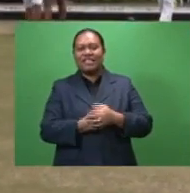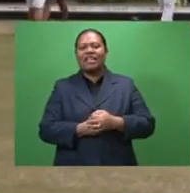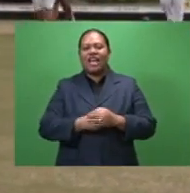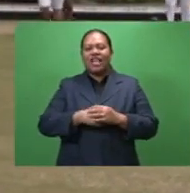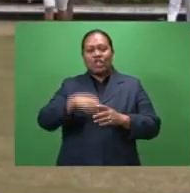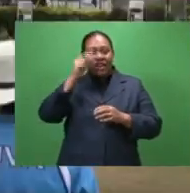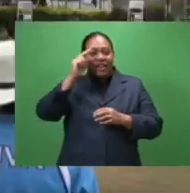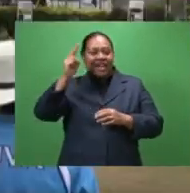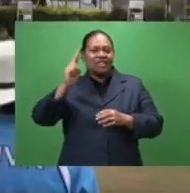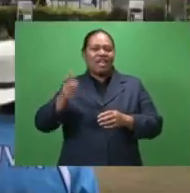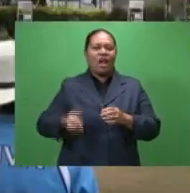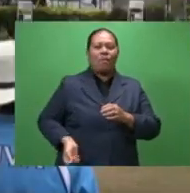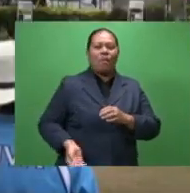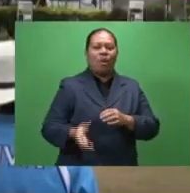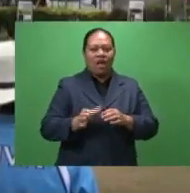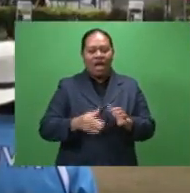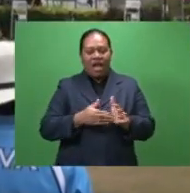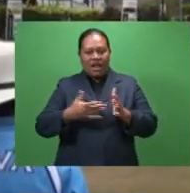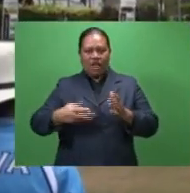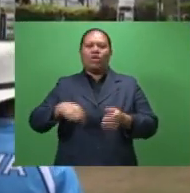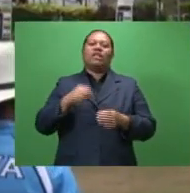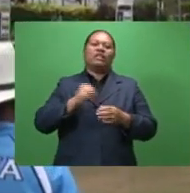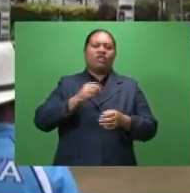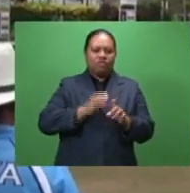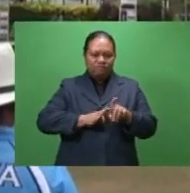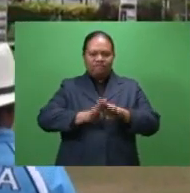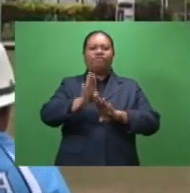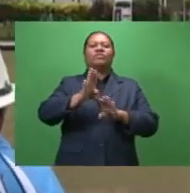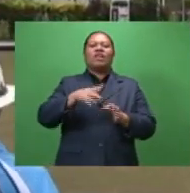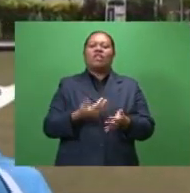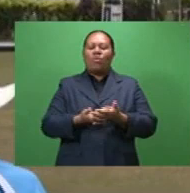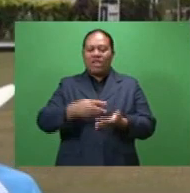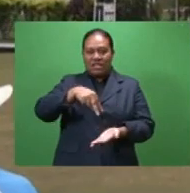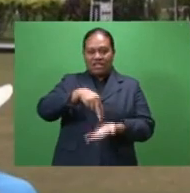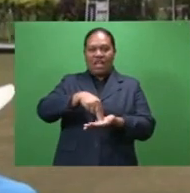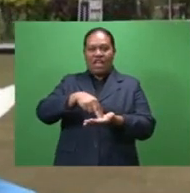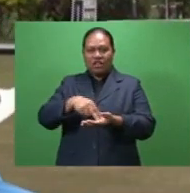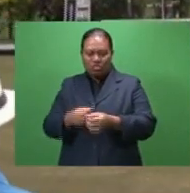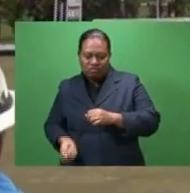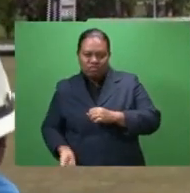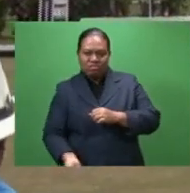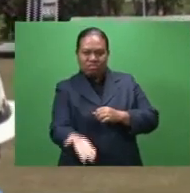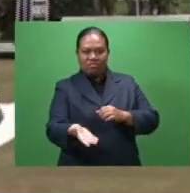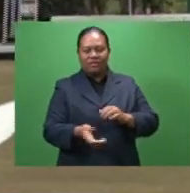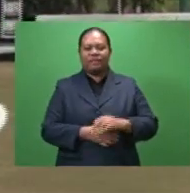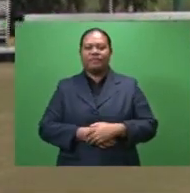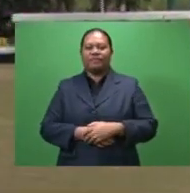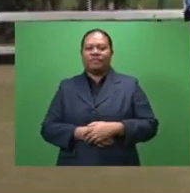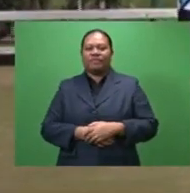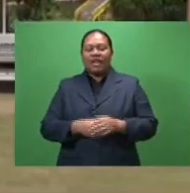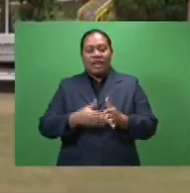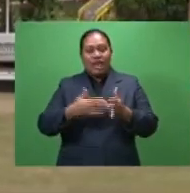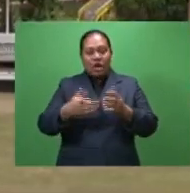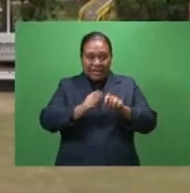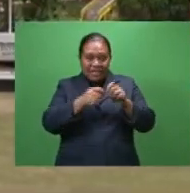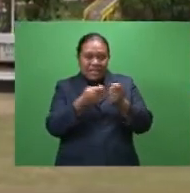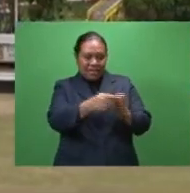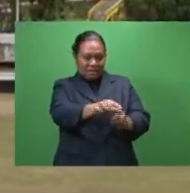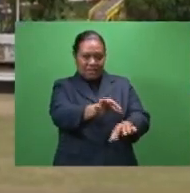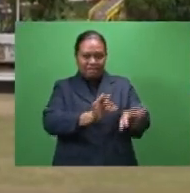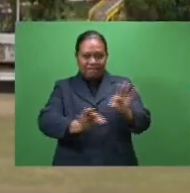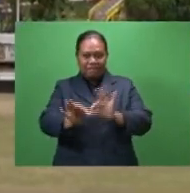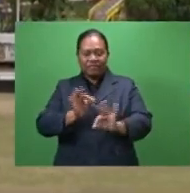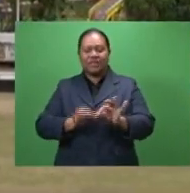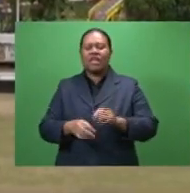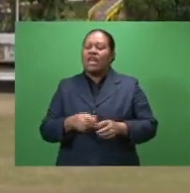national bowlers can now sharpen up on their stance and delivery. I think the team that have been selected are